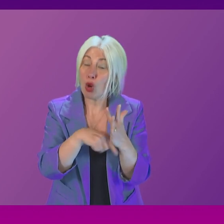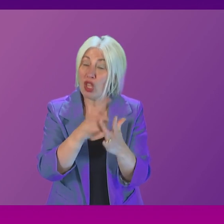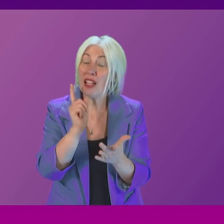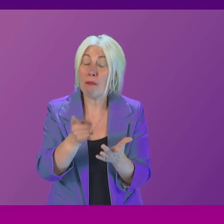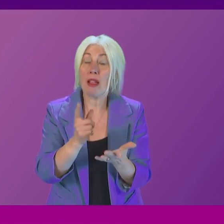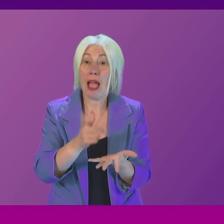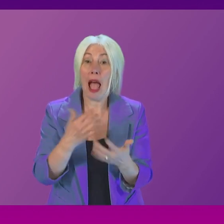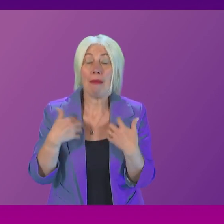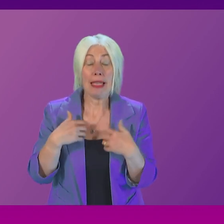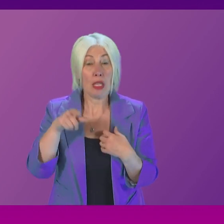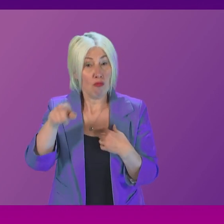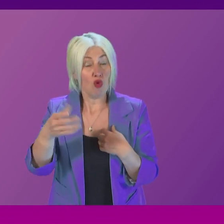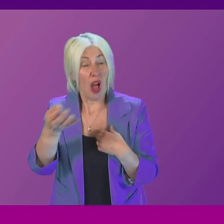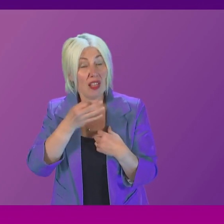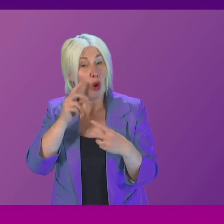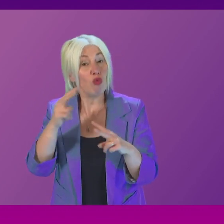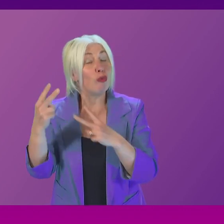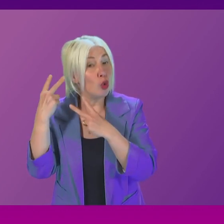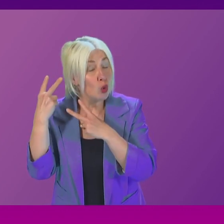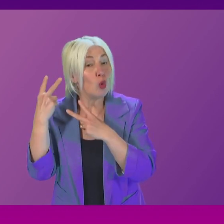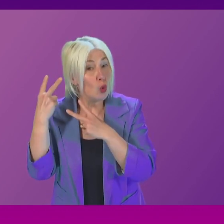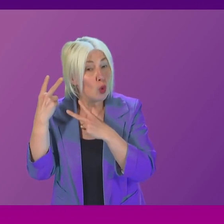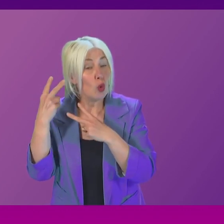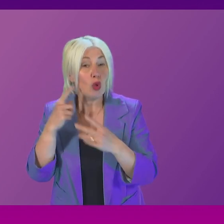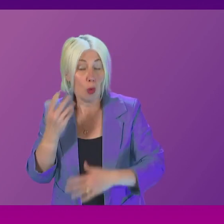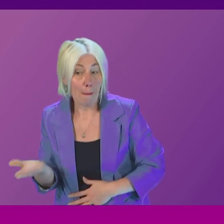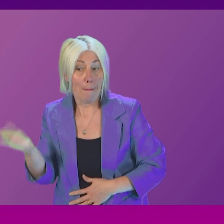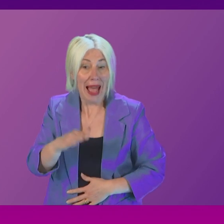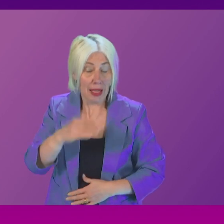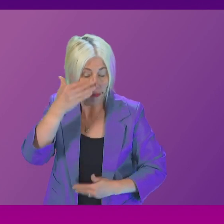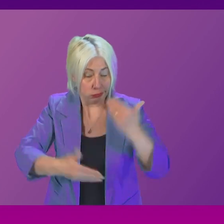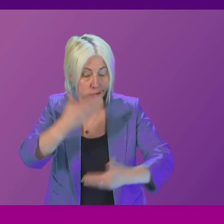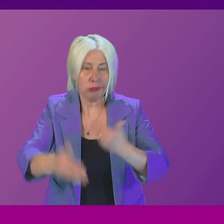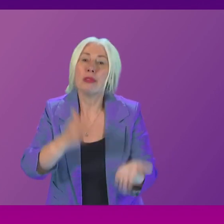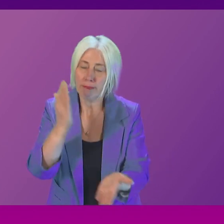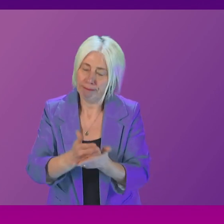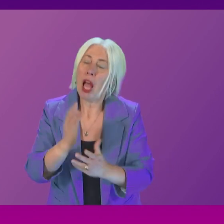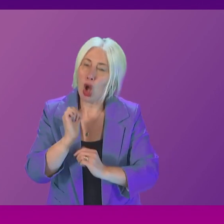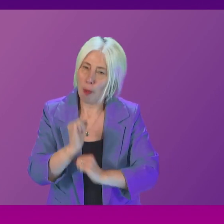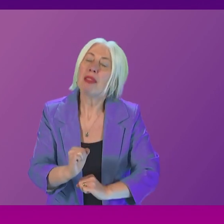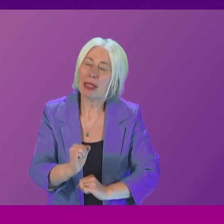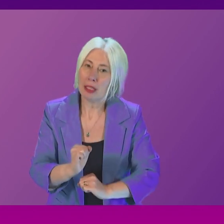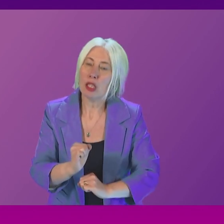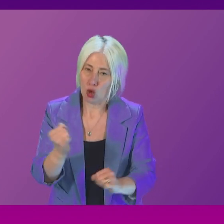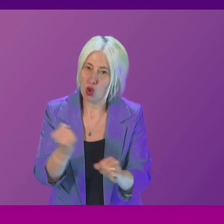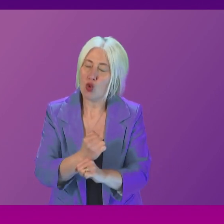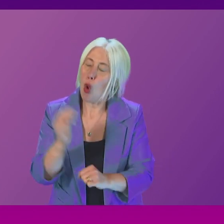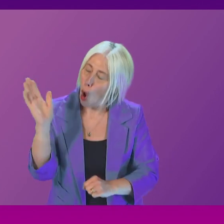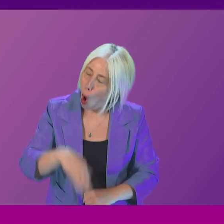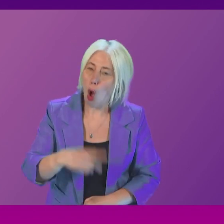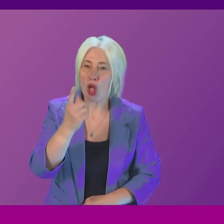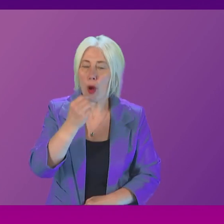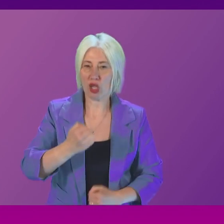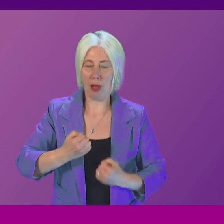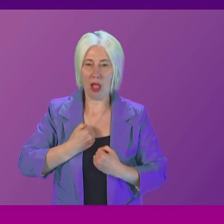keen. He asked for a review in terms of getting it back on track. I make an absolute commitment to do everything we can within our gift